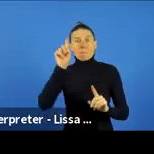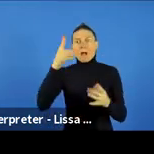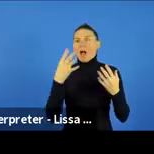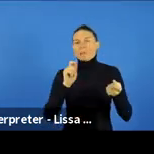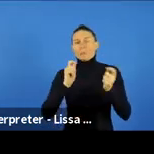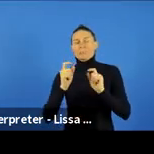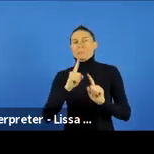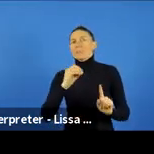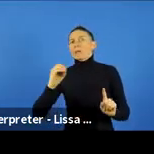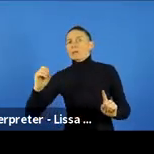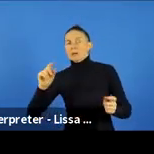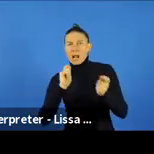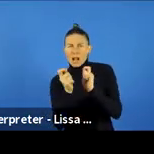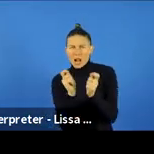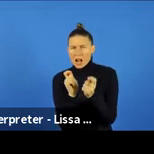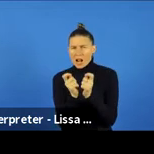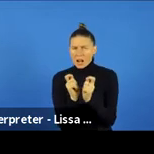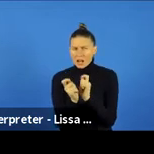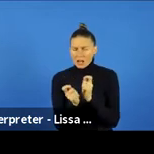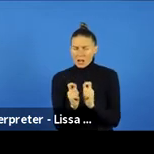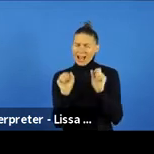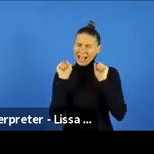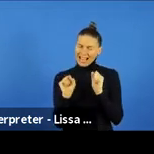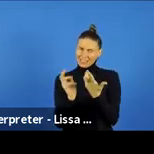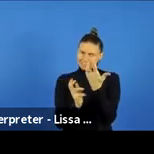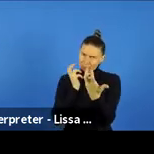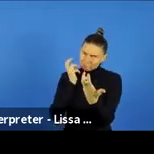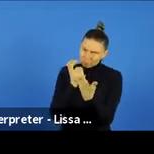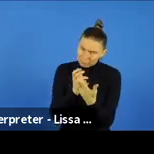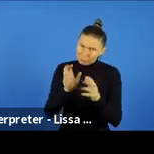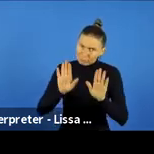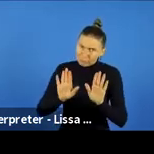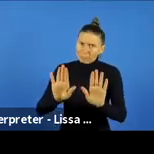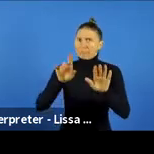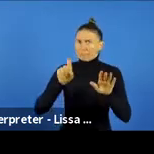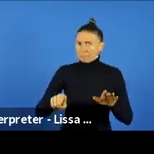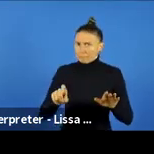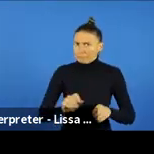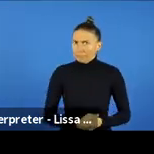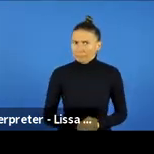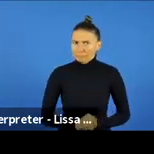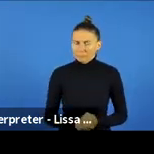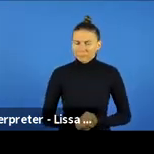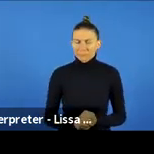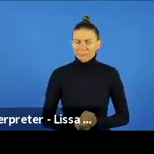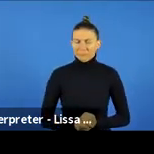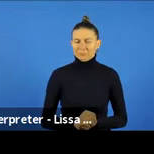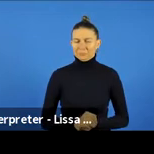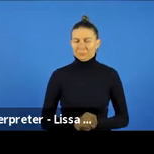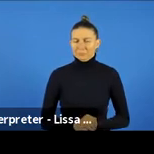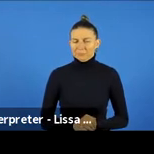to really have a custom-made online user experience, let's say. Next slide, please.